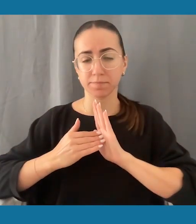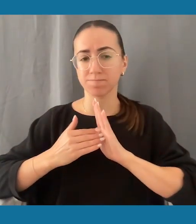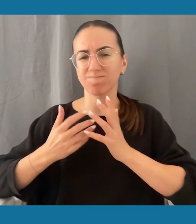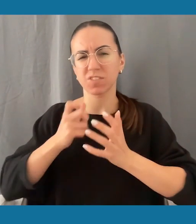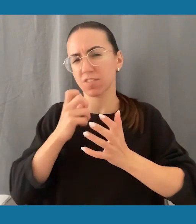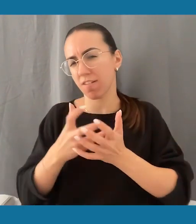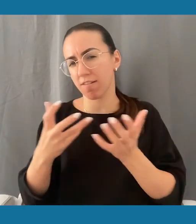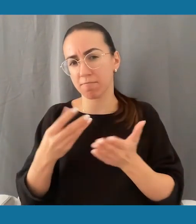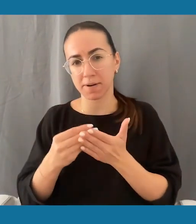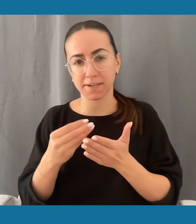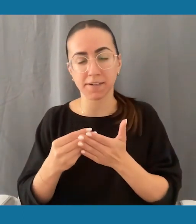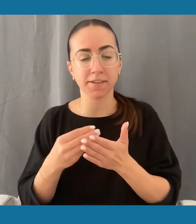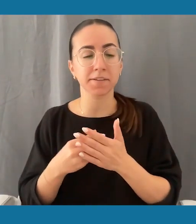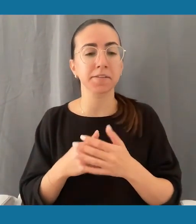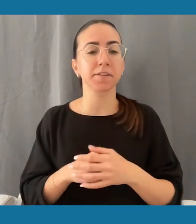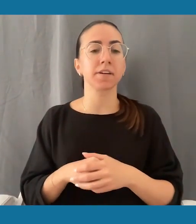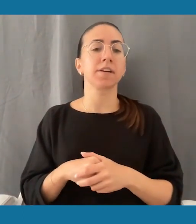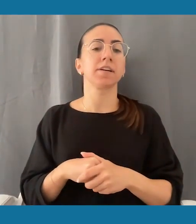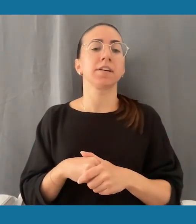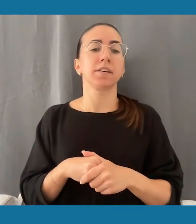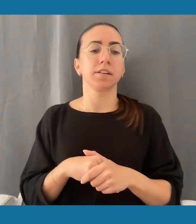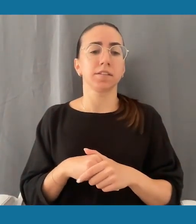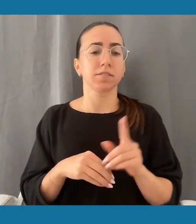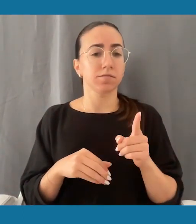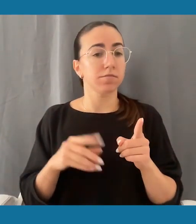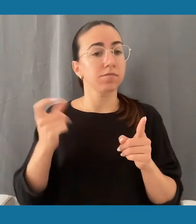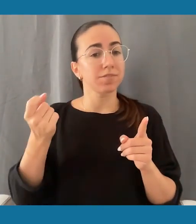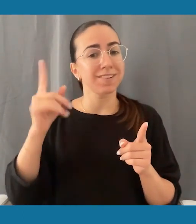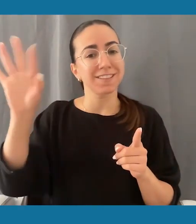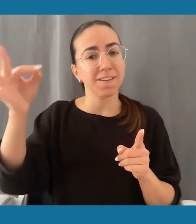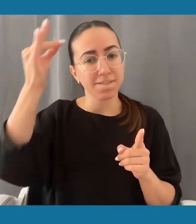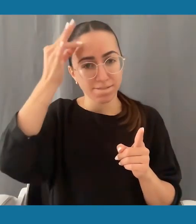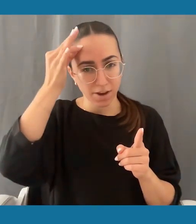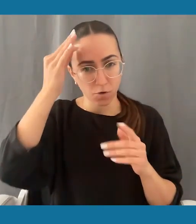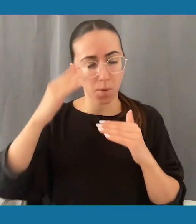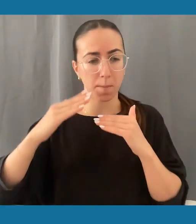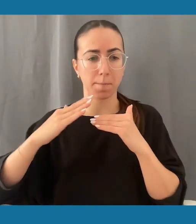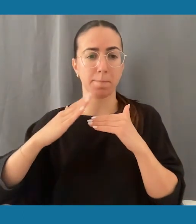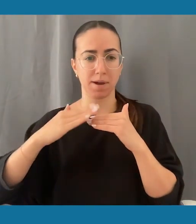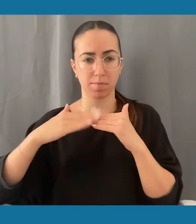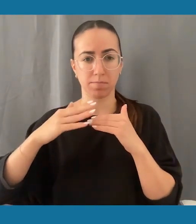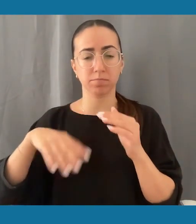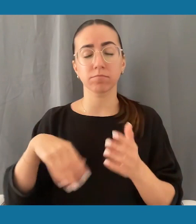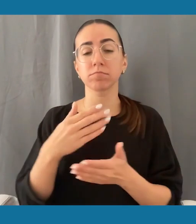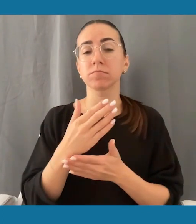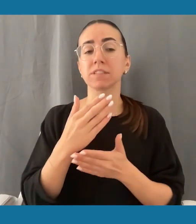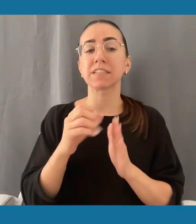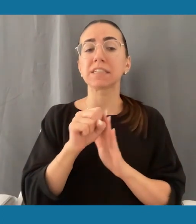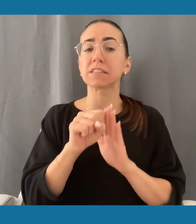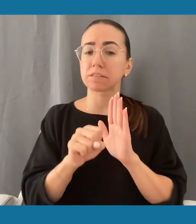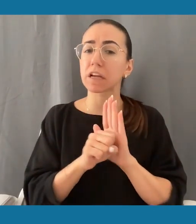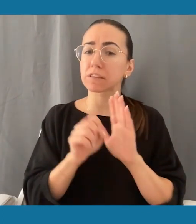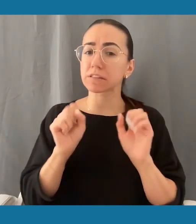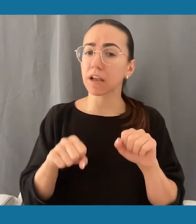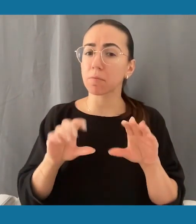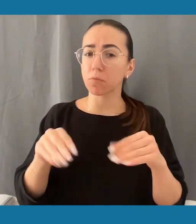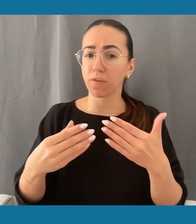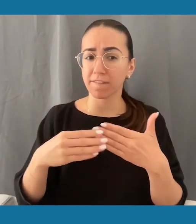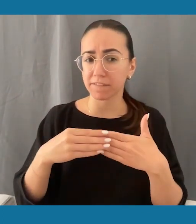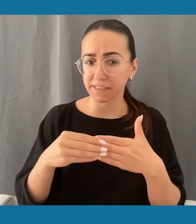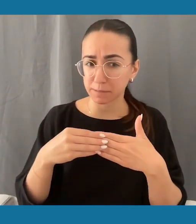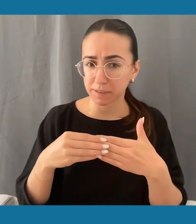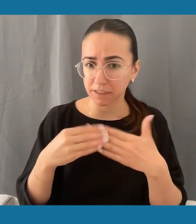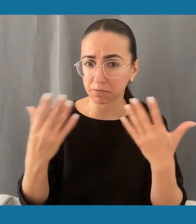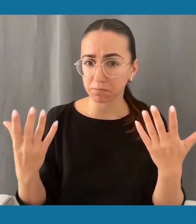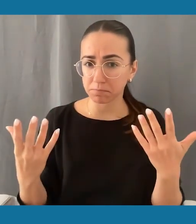of money. There are, these are federal minimum standards. States are allowed some flexibility in implementing